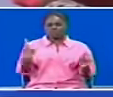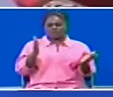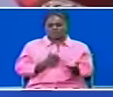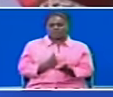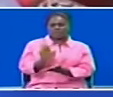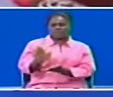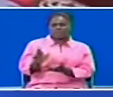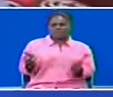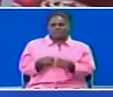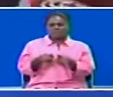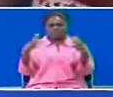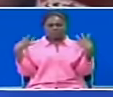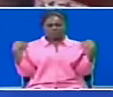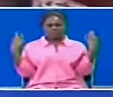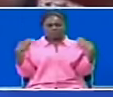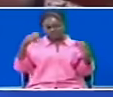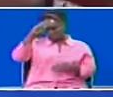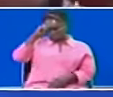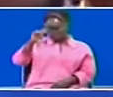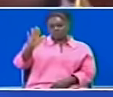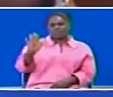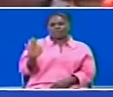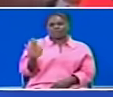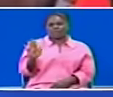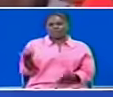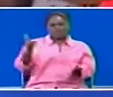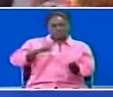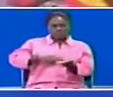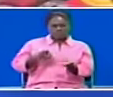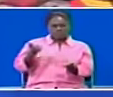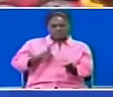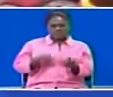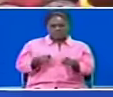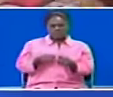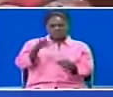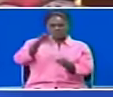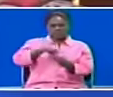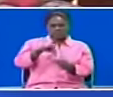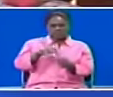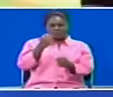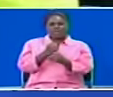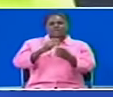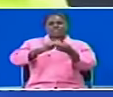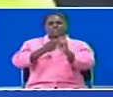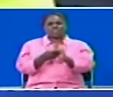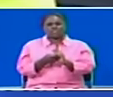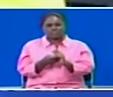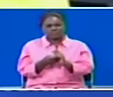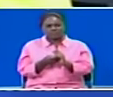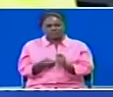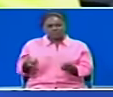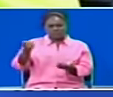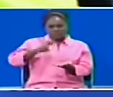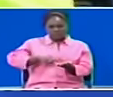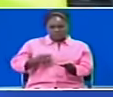and to exercise your democratic responsibility to register as a voter and to make change in the city of Mombasa. Shughuli ya